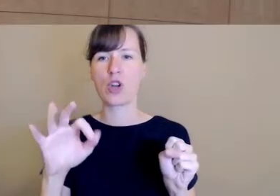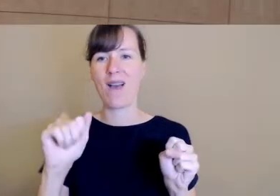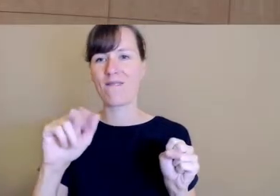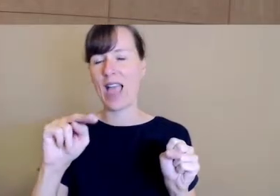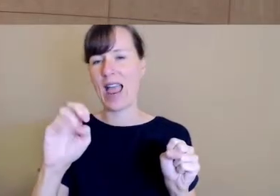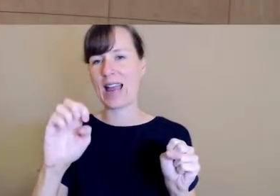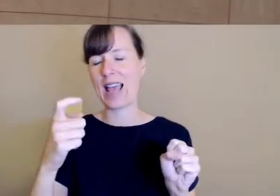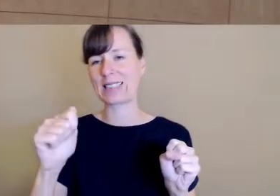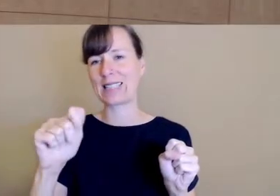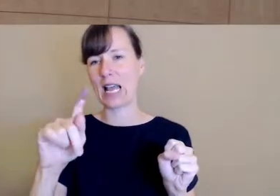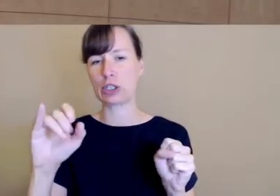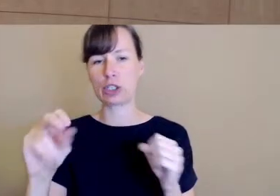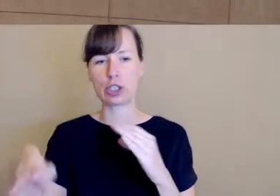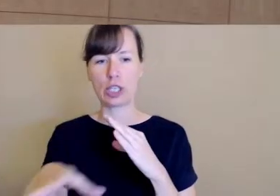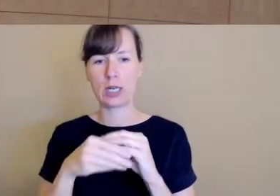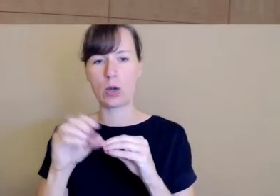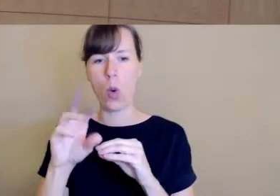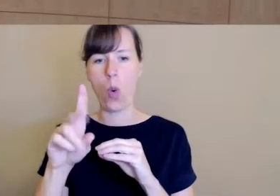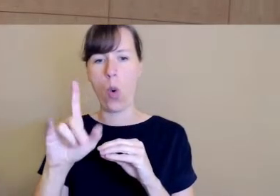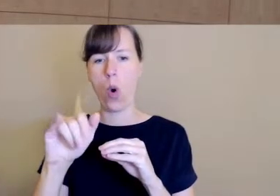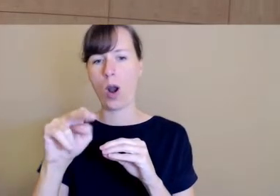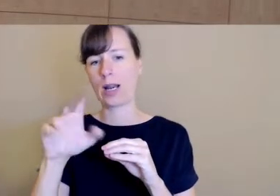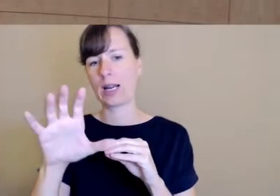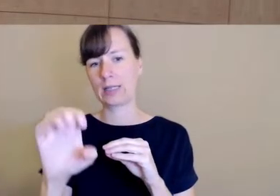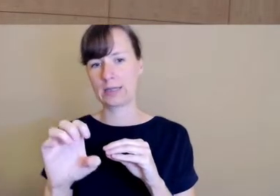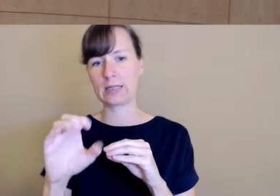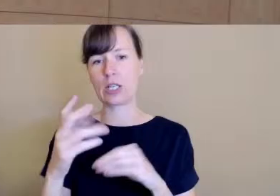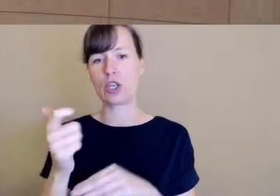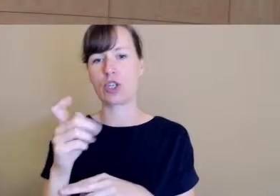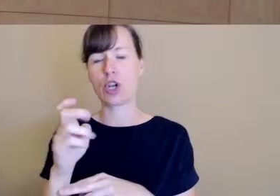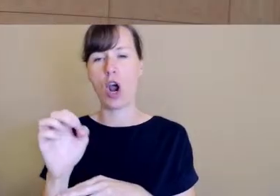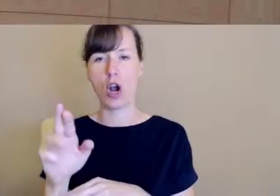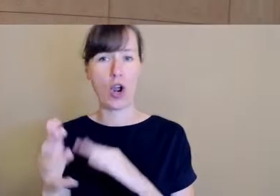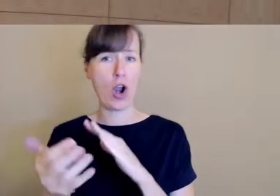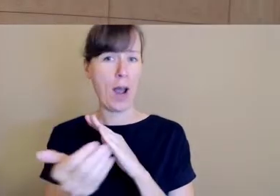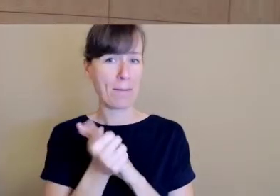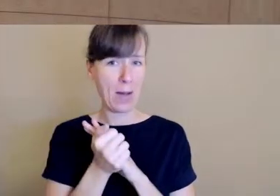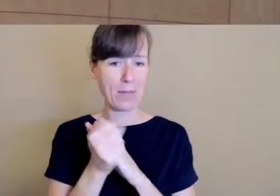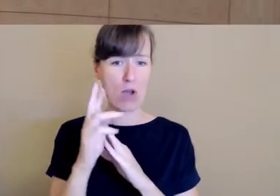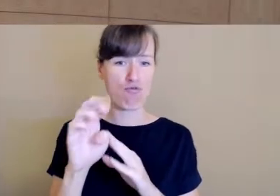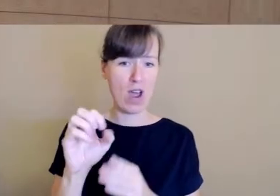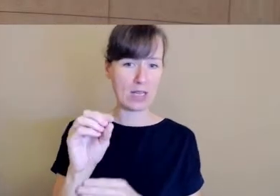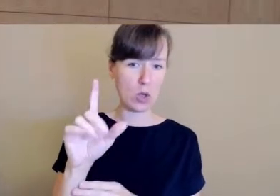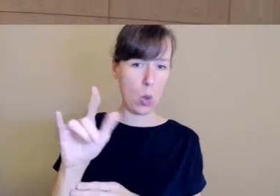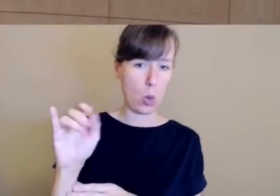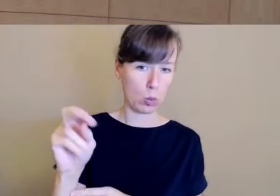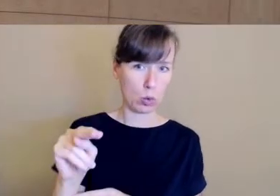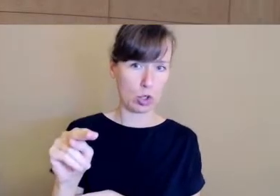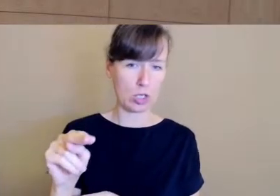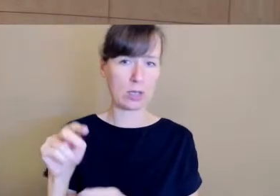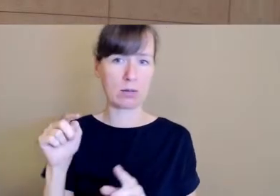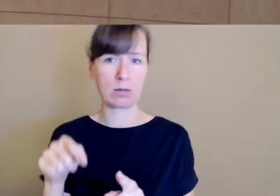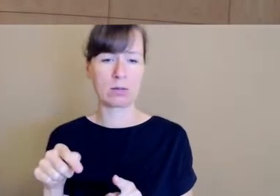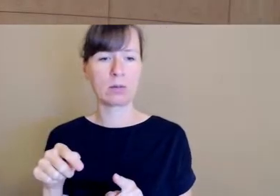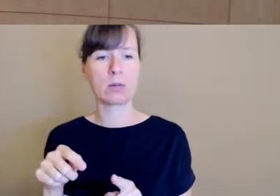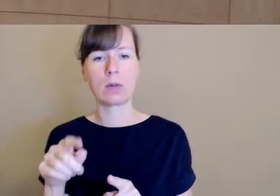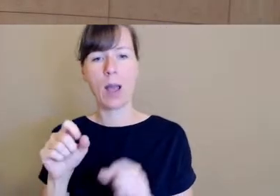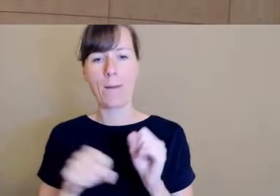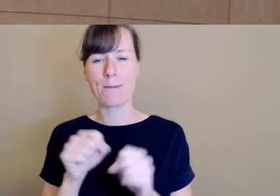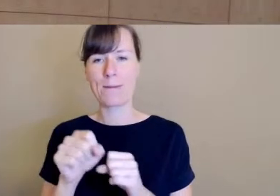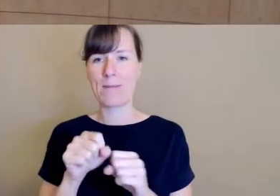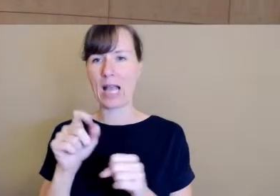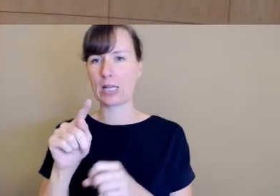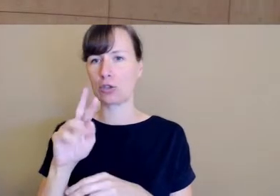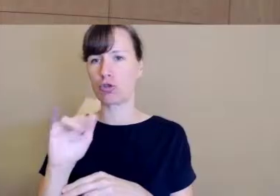charter amendment resolution, I guess it is, charter amendment resolution. And then I think there was a bike trail update.